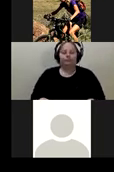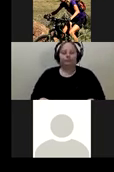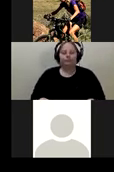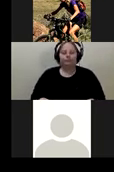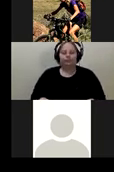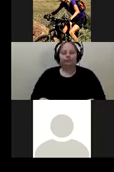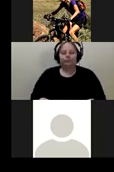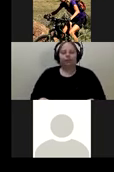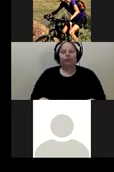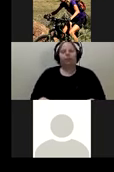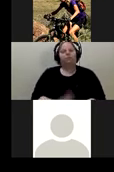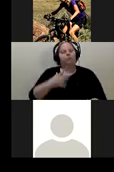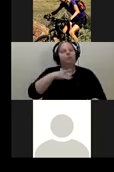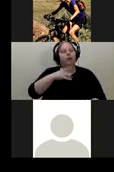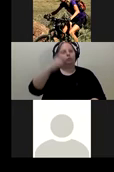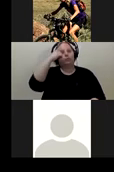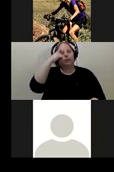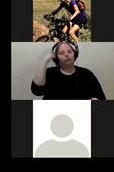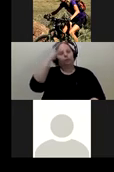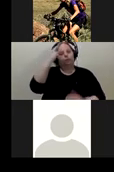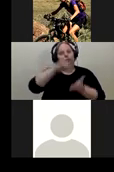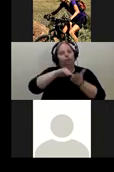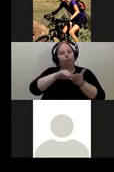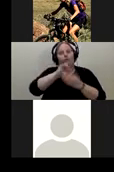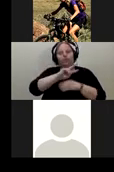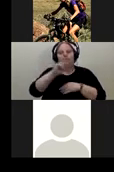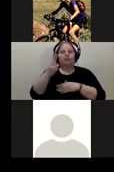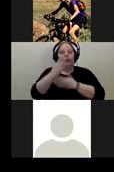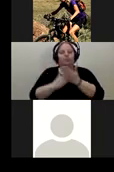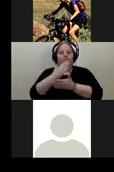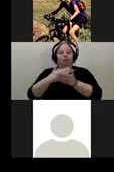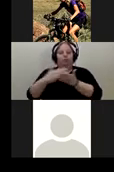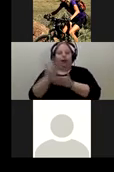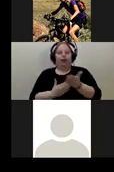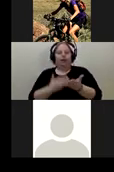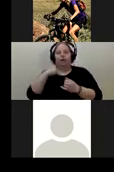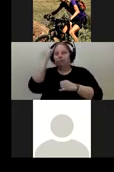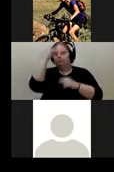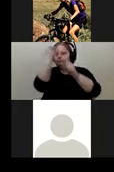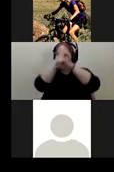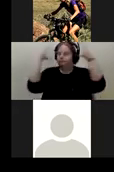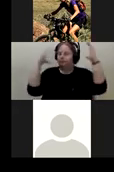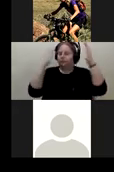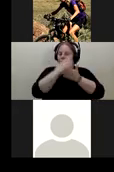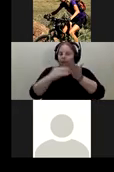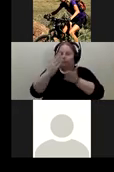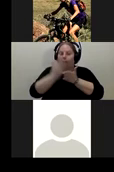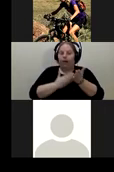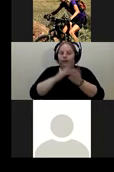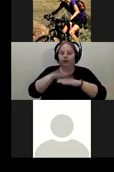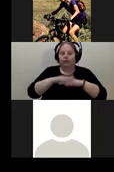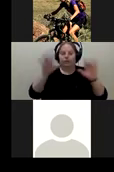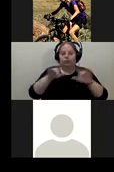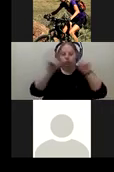and so I like to think of rationalizations as the second piece of pie argument. Now let's imagine that this pie that's on your computer screen